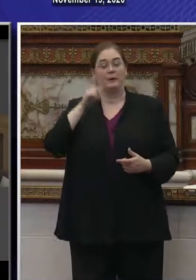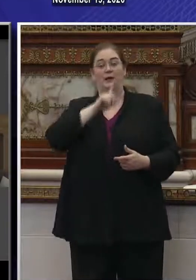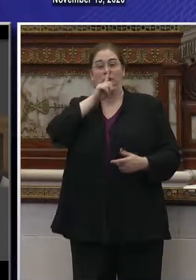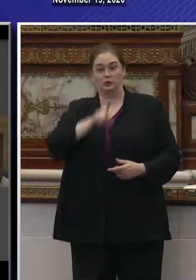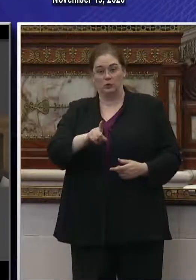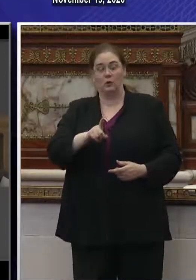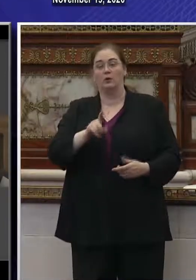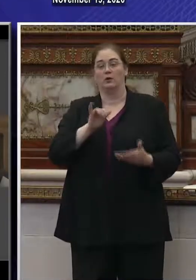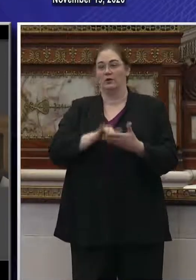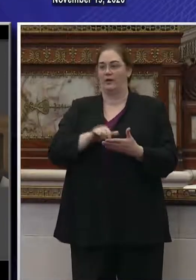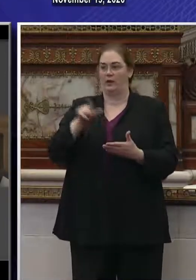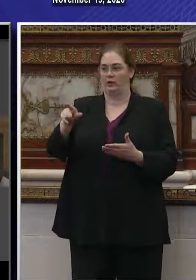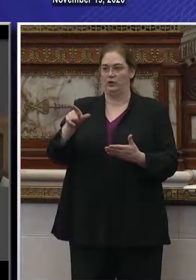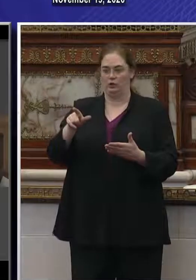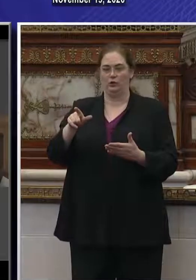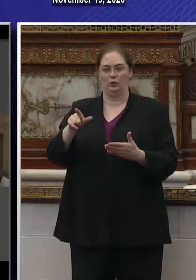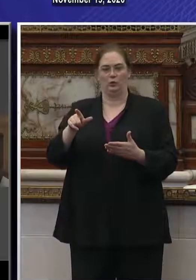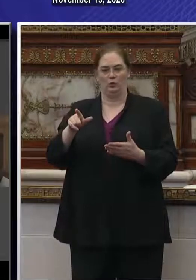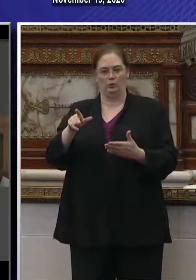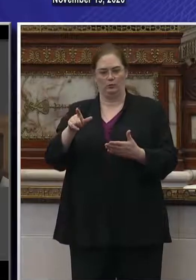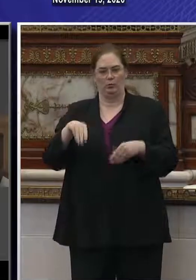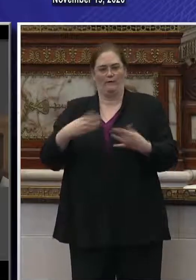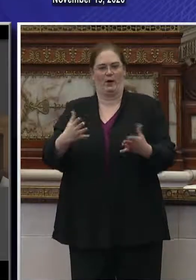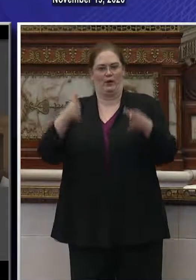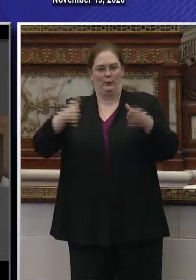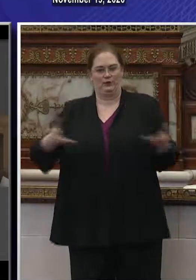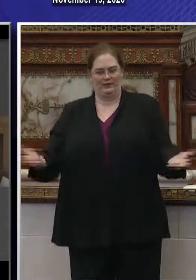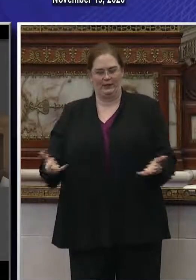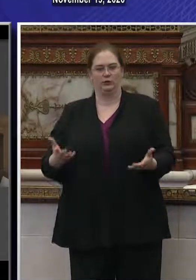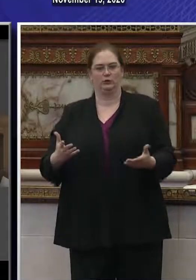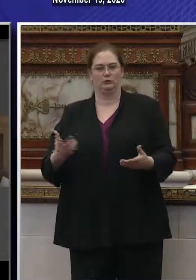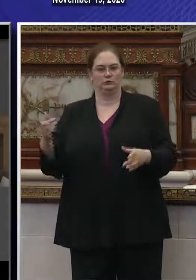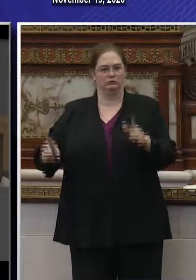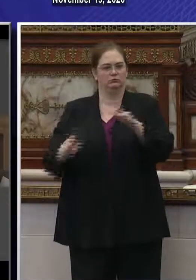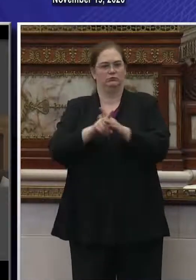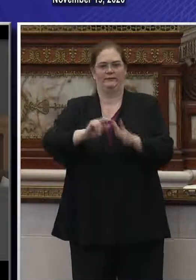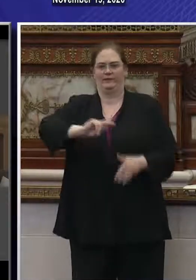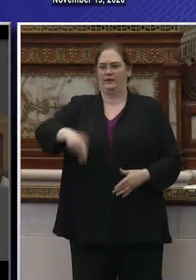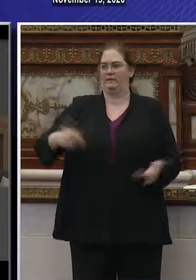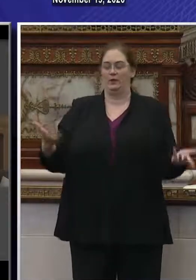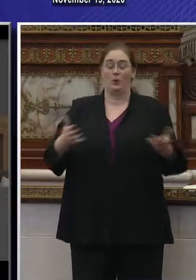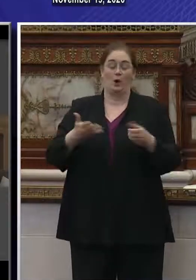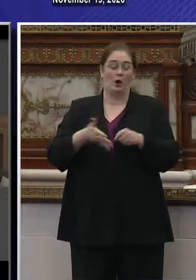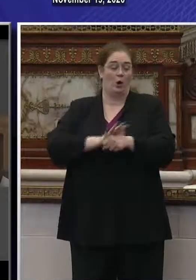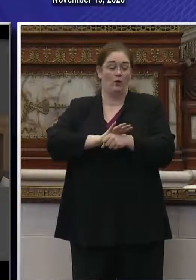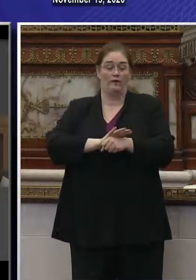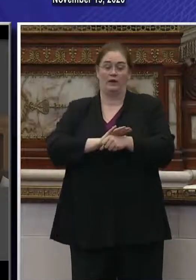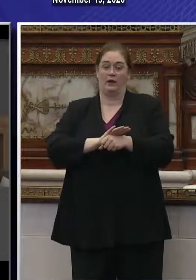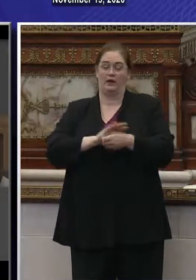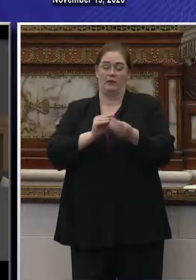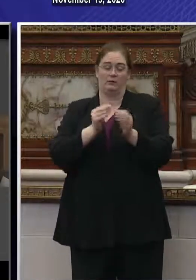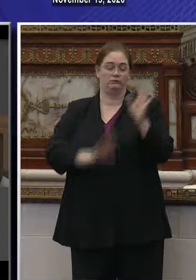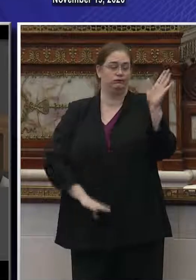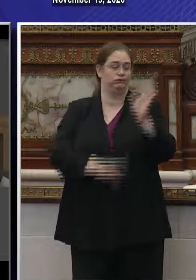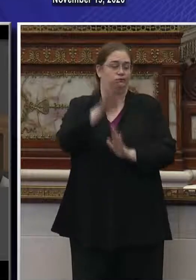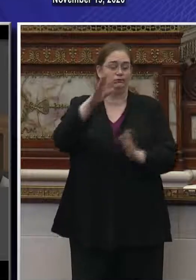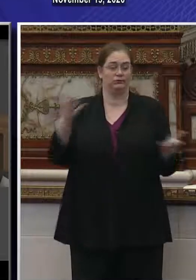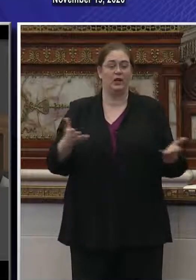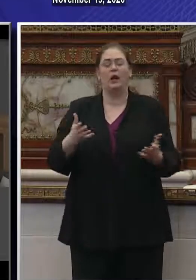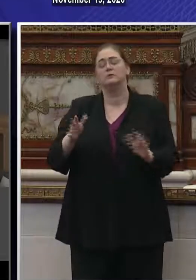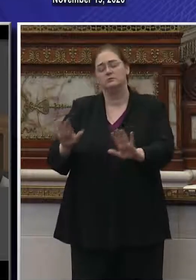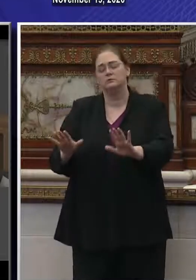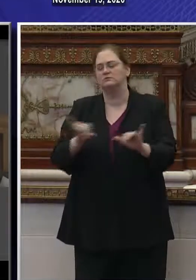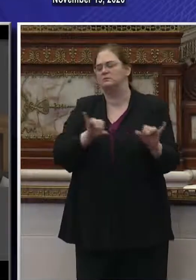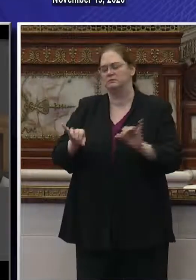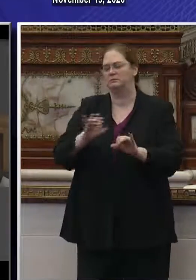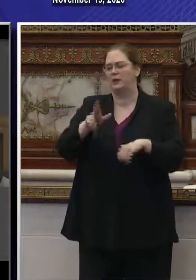sure that you had someone here at the table here in Philadelphia, where COVID has just been exploding, as we know, as it is around the